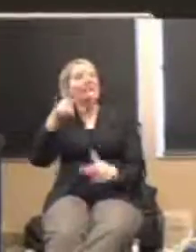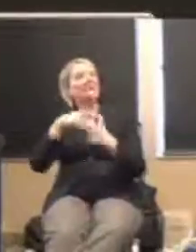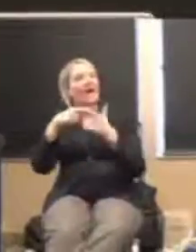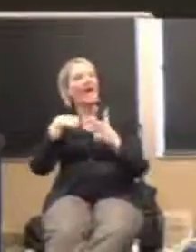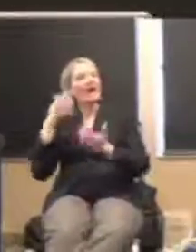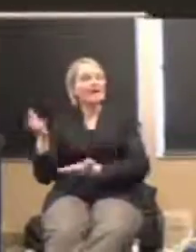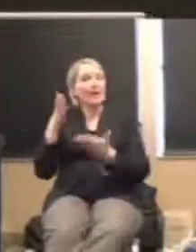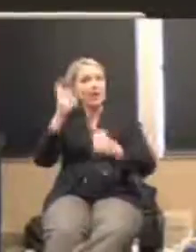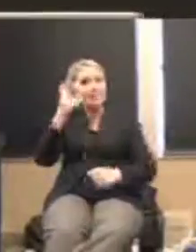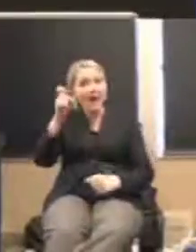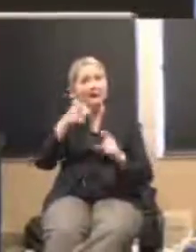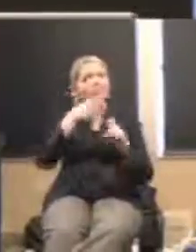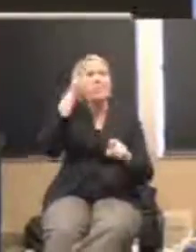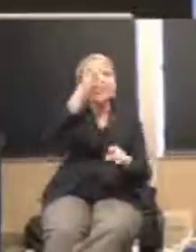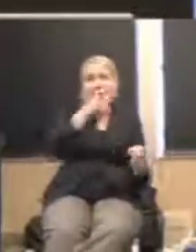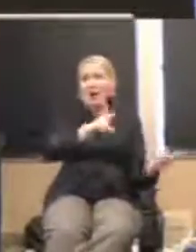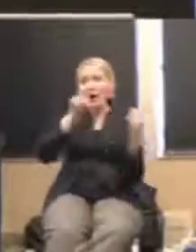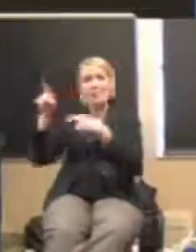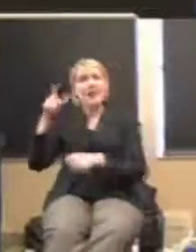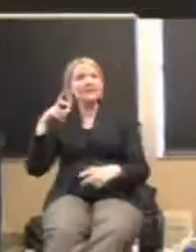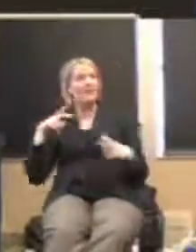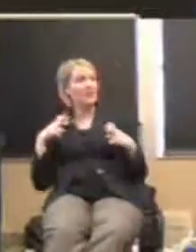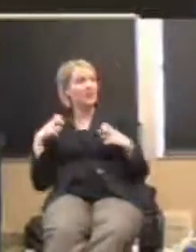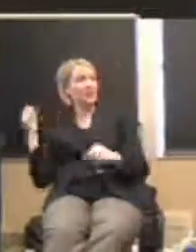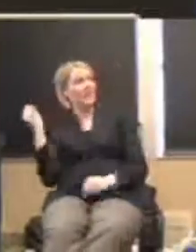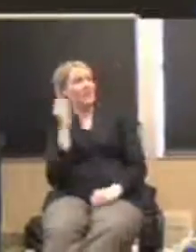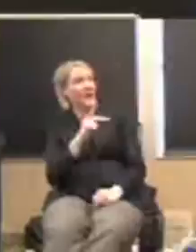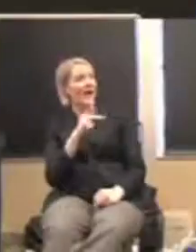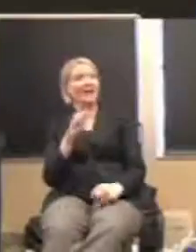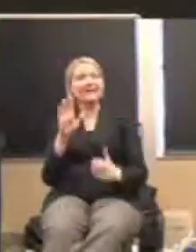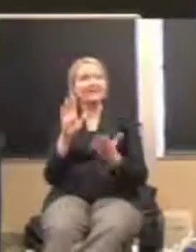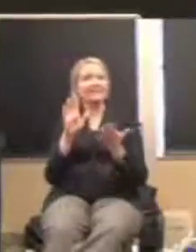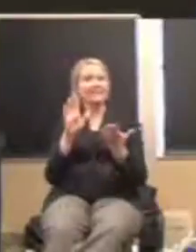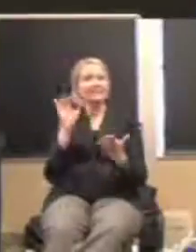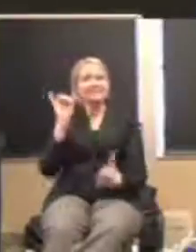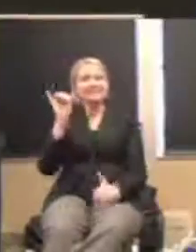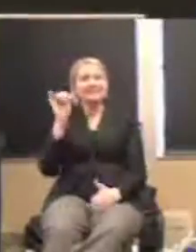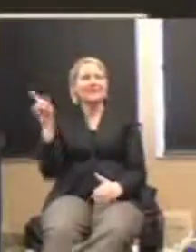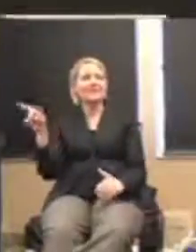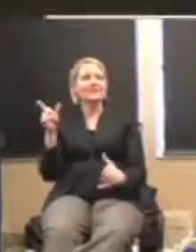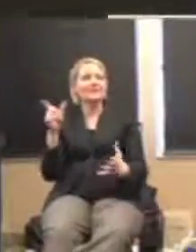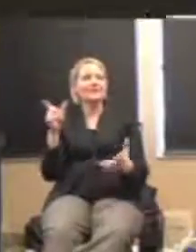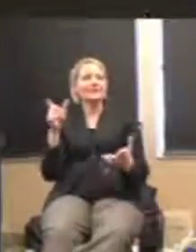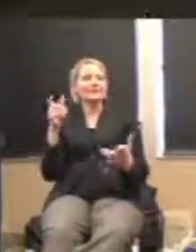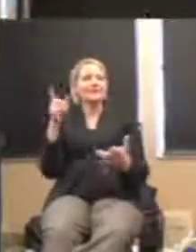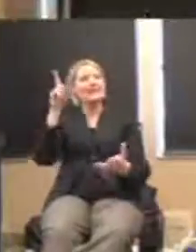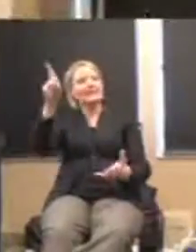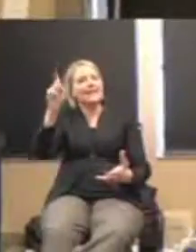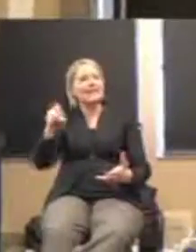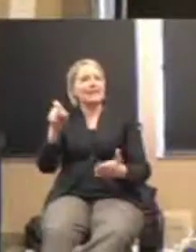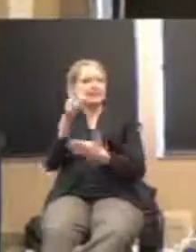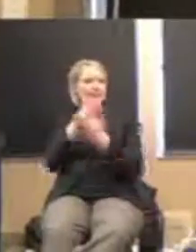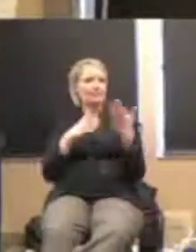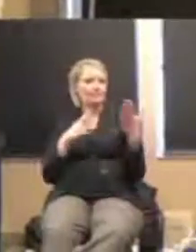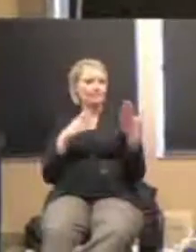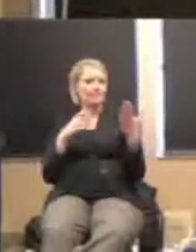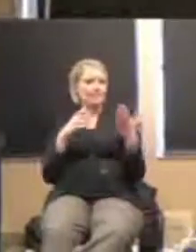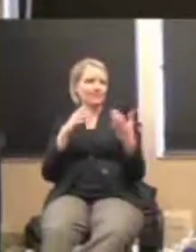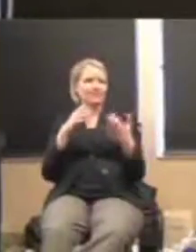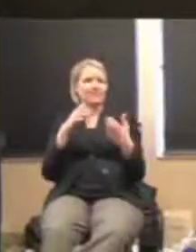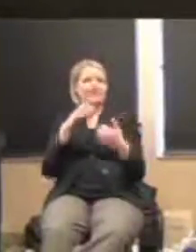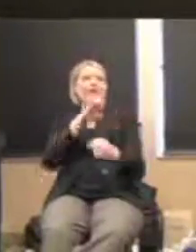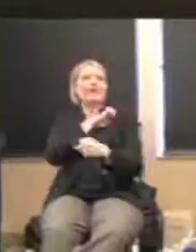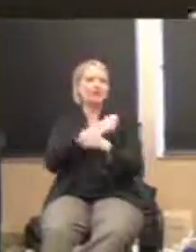from there all the way to the gym and back. Getting his proprioceptive input. He needed some